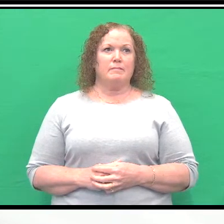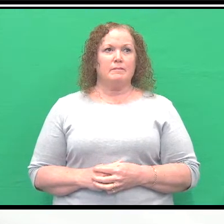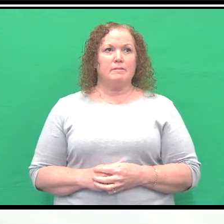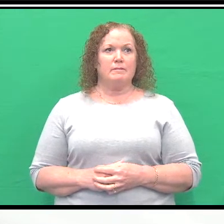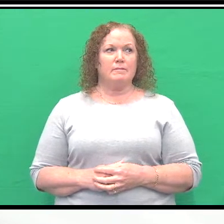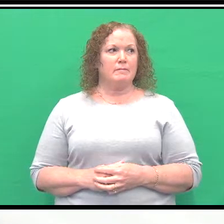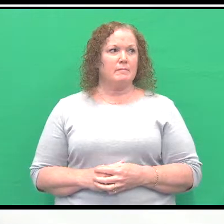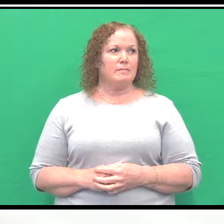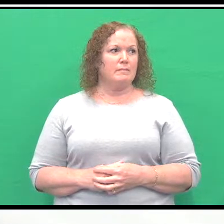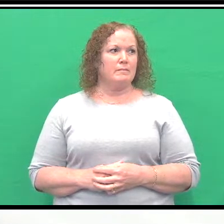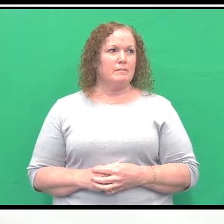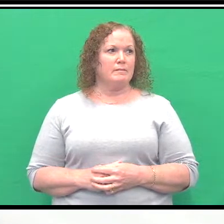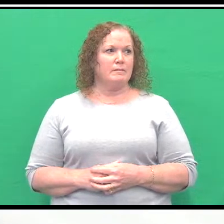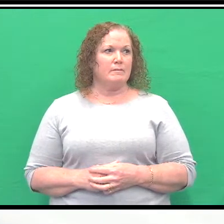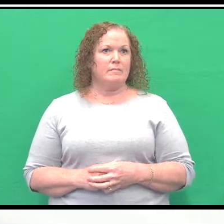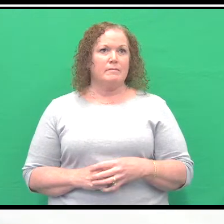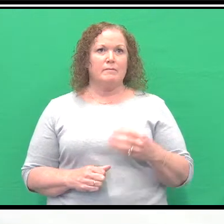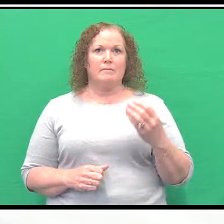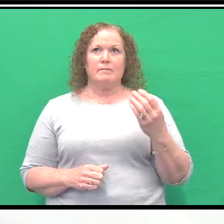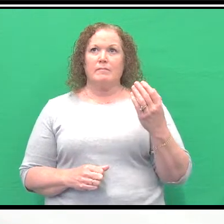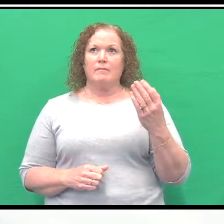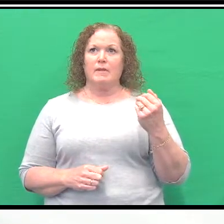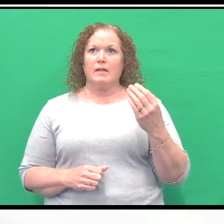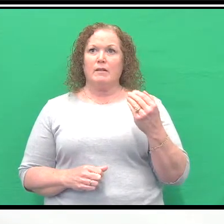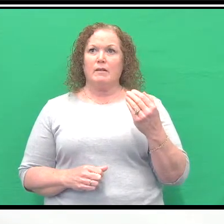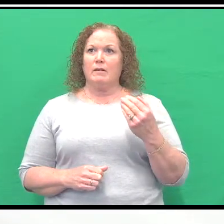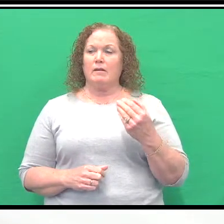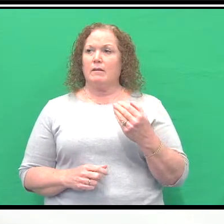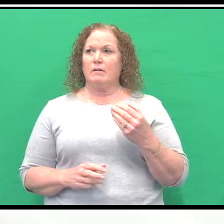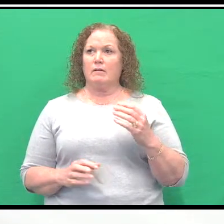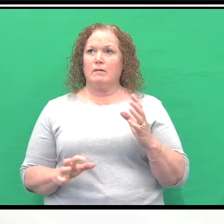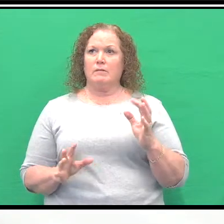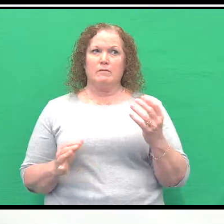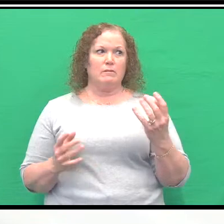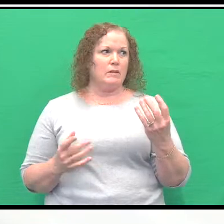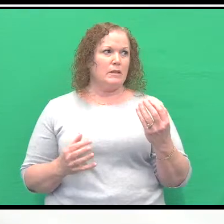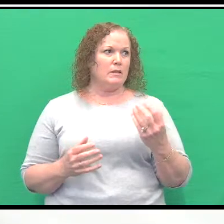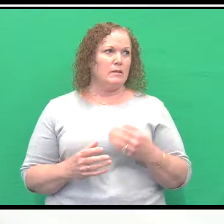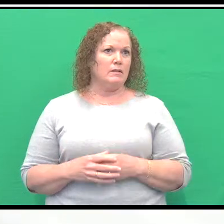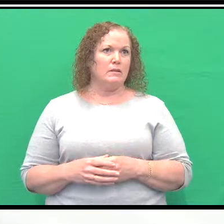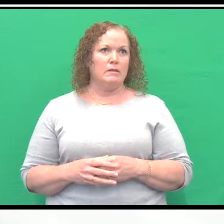approval of expulsion case. John, G. we missed F.